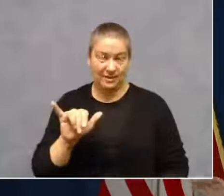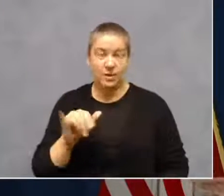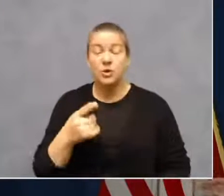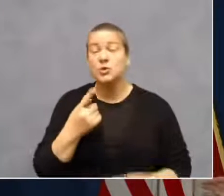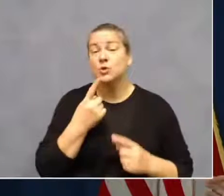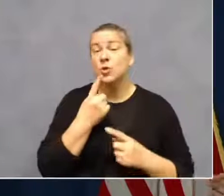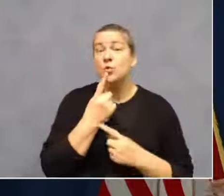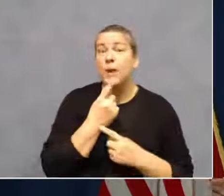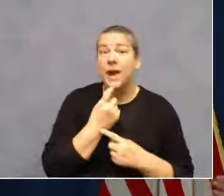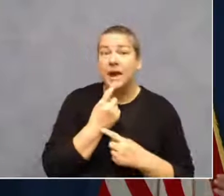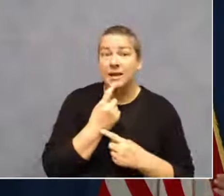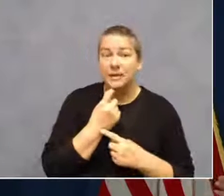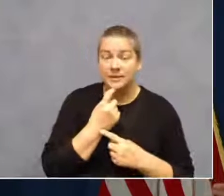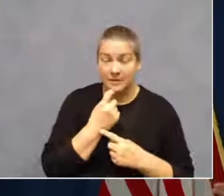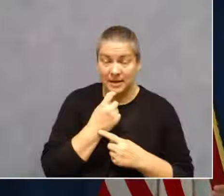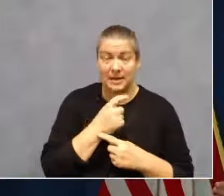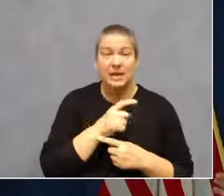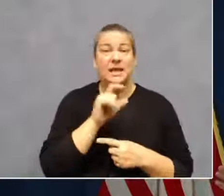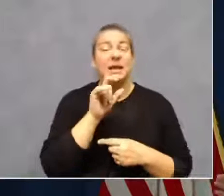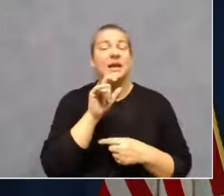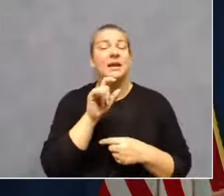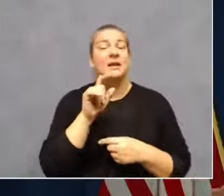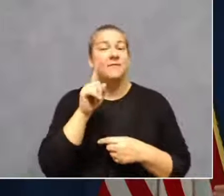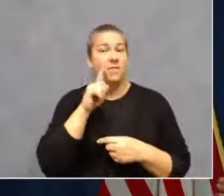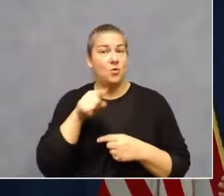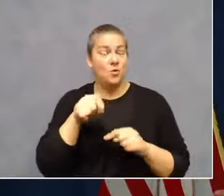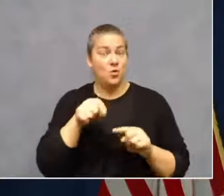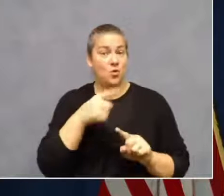per 100,000 residents. Hart County is at